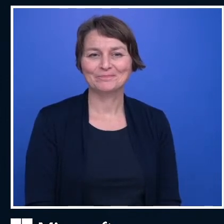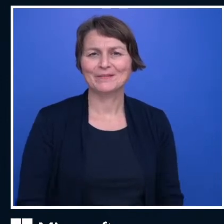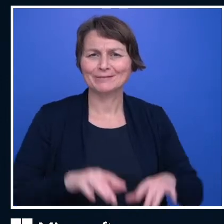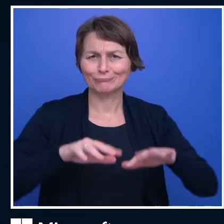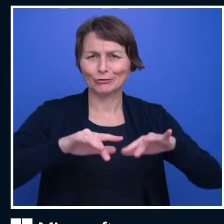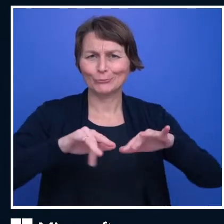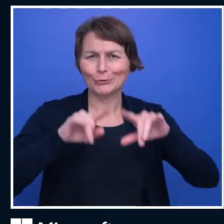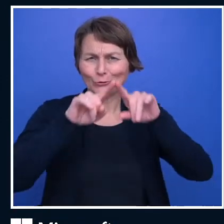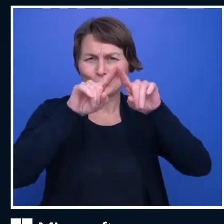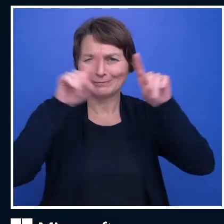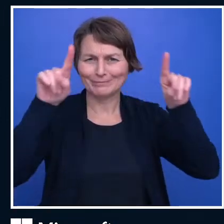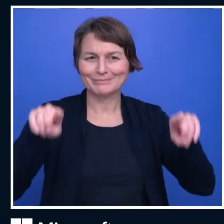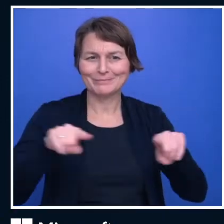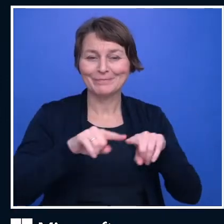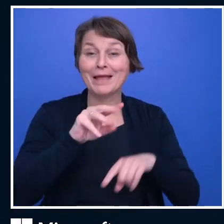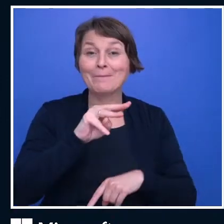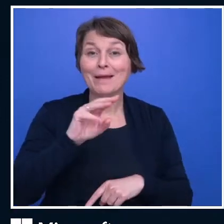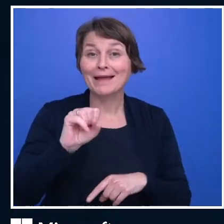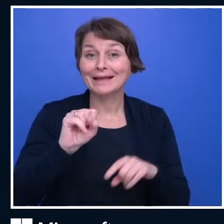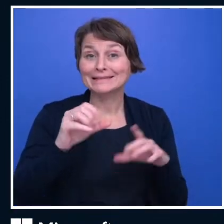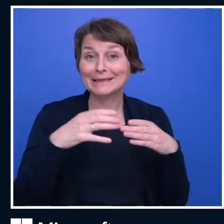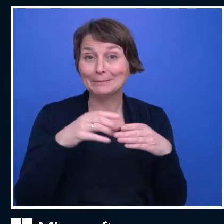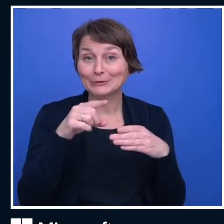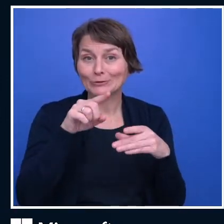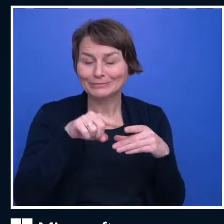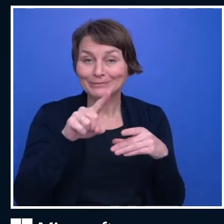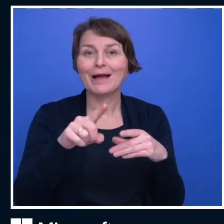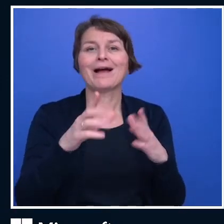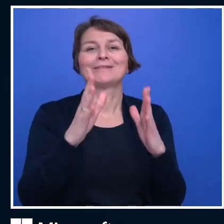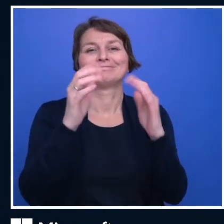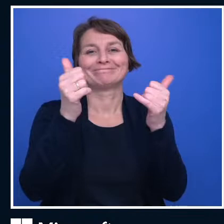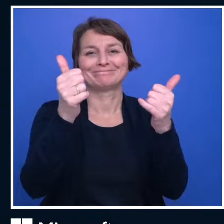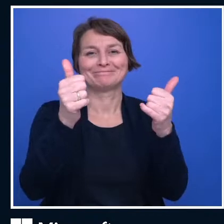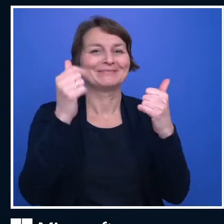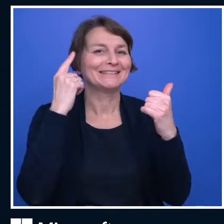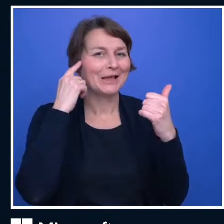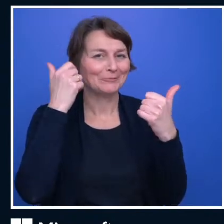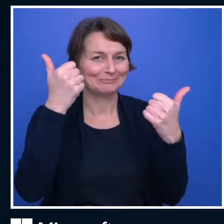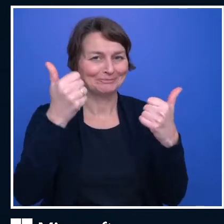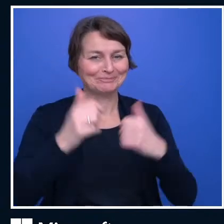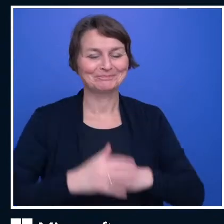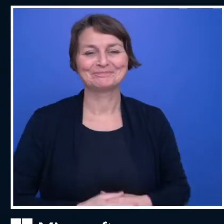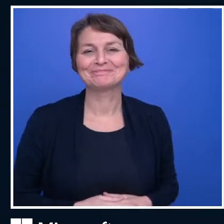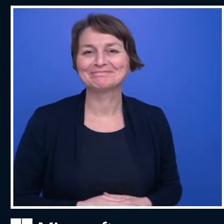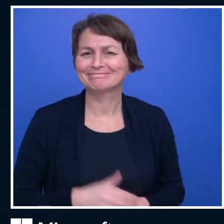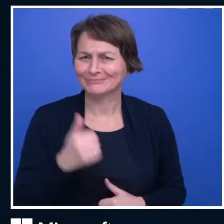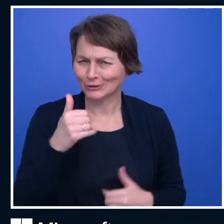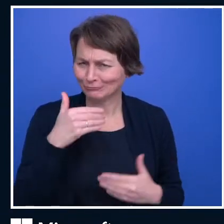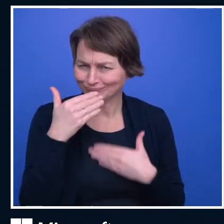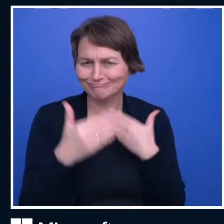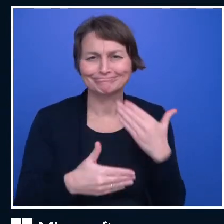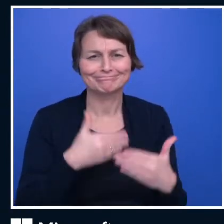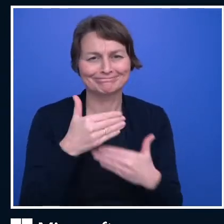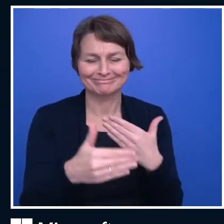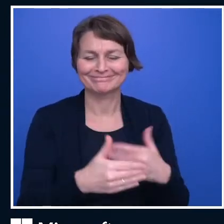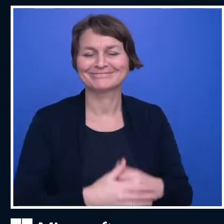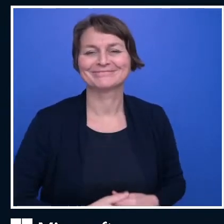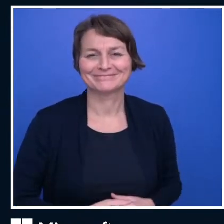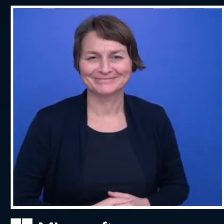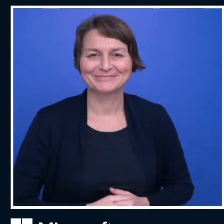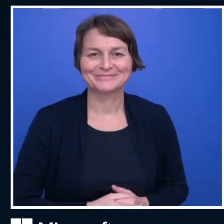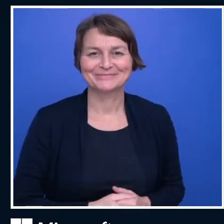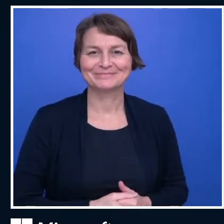There we go. There we go. We hear you again. Yeah. Apologies for that. Okay. Sorry to interrupt. Keep going. Yeah, it's a great presentation. Sure, sure. Okay, thank